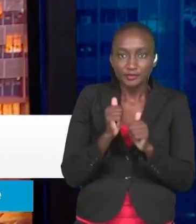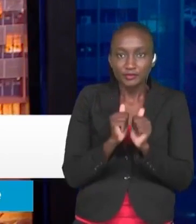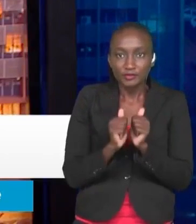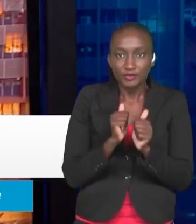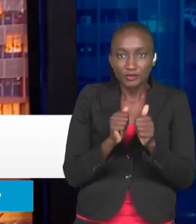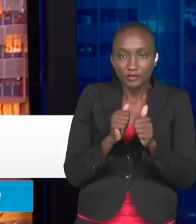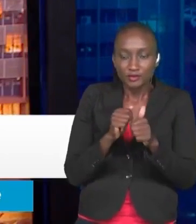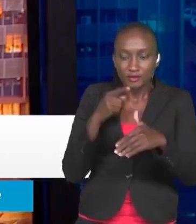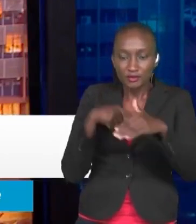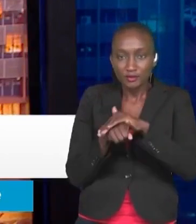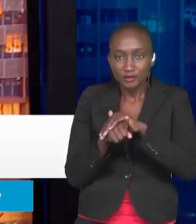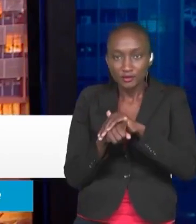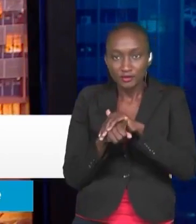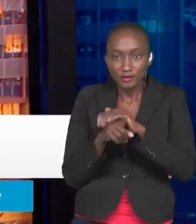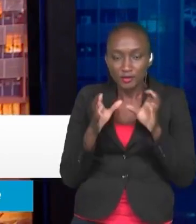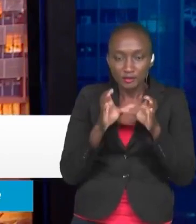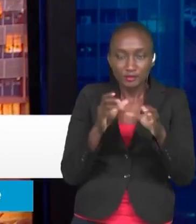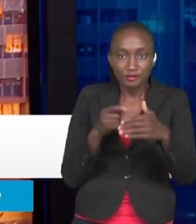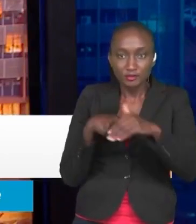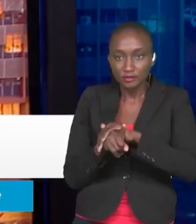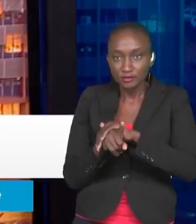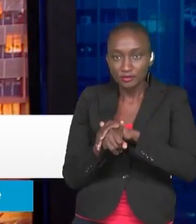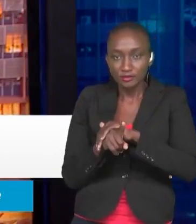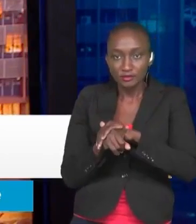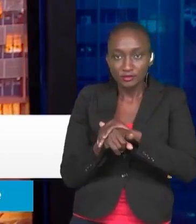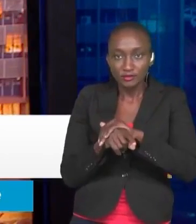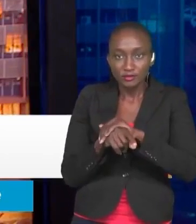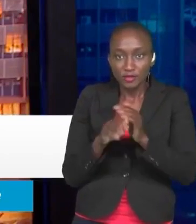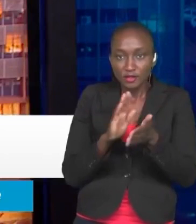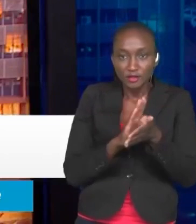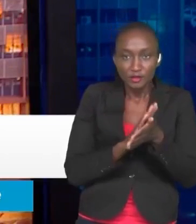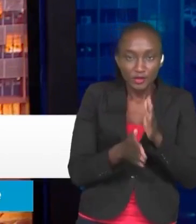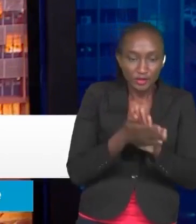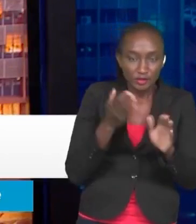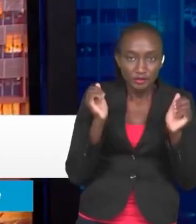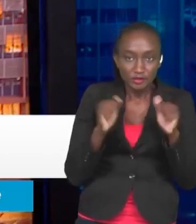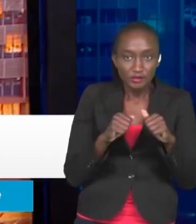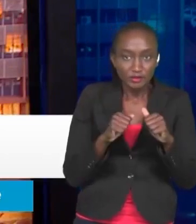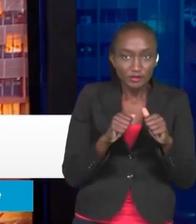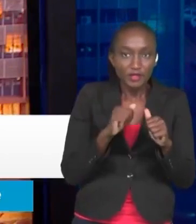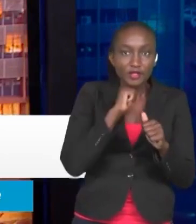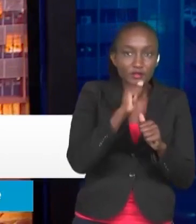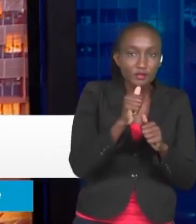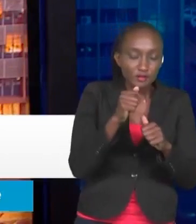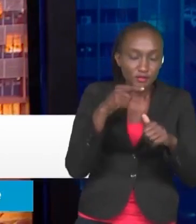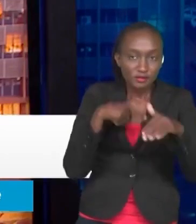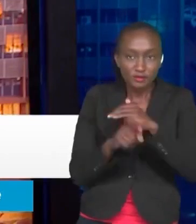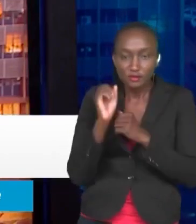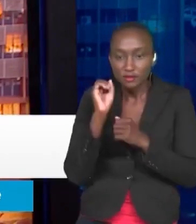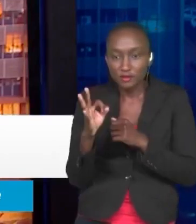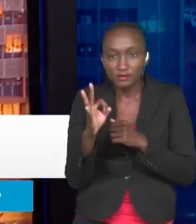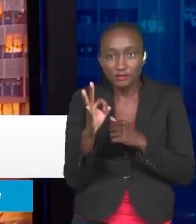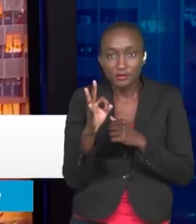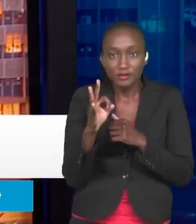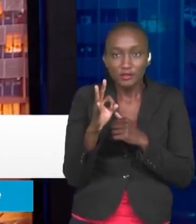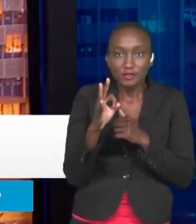causes penetration, a forceful act that causes penetration. Without. With, listen, it's not penetration of, especially